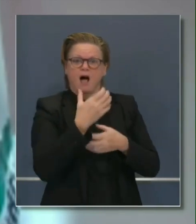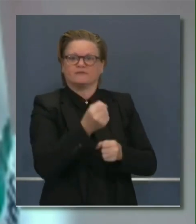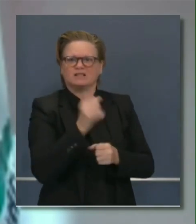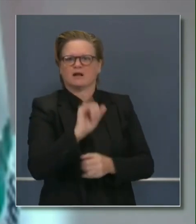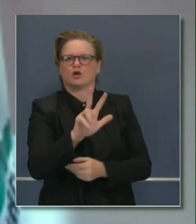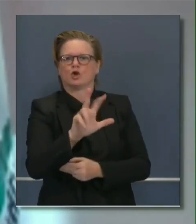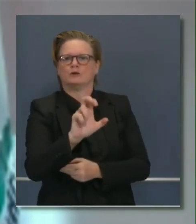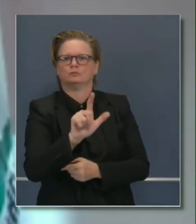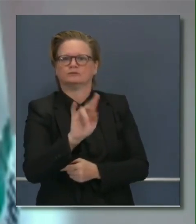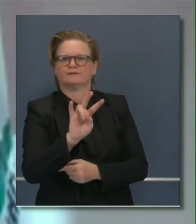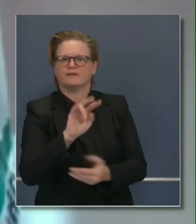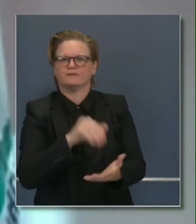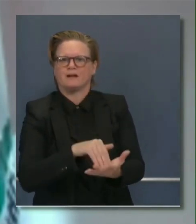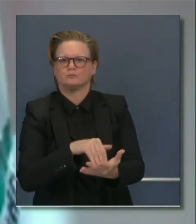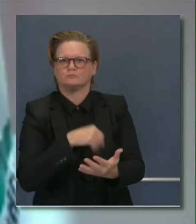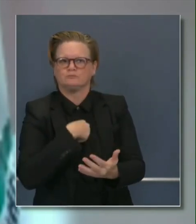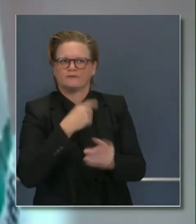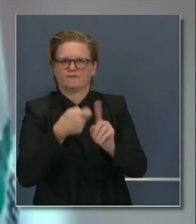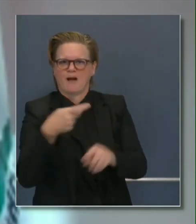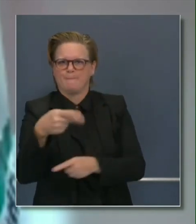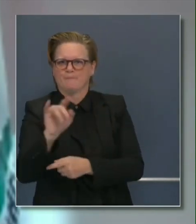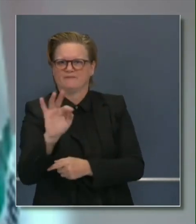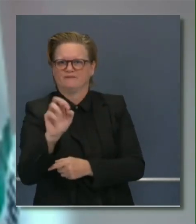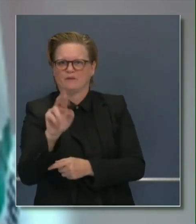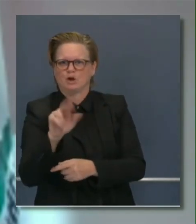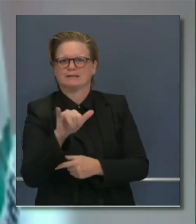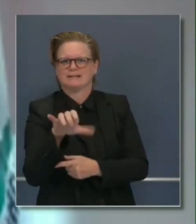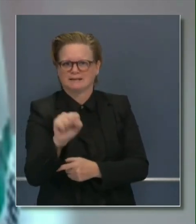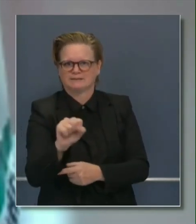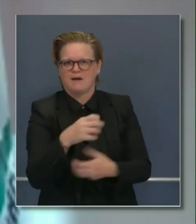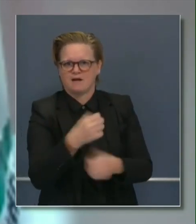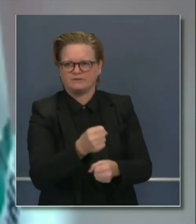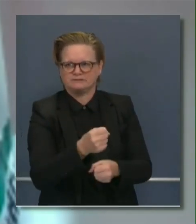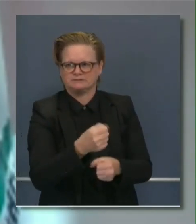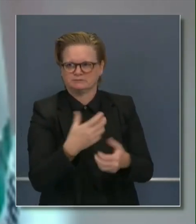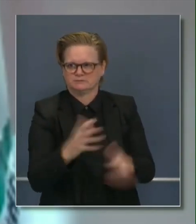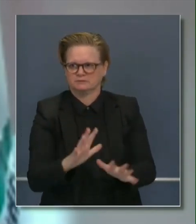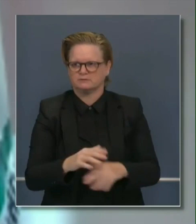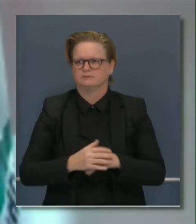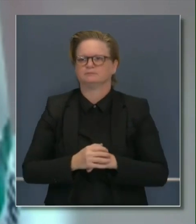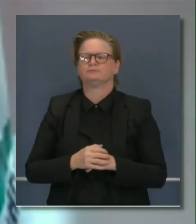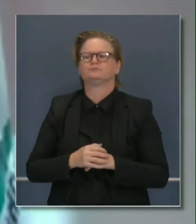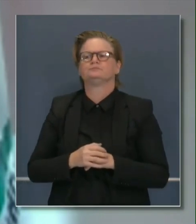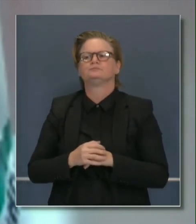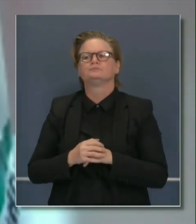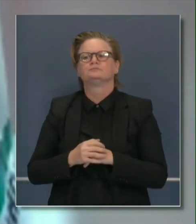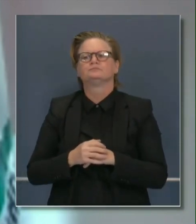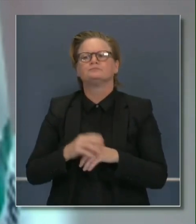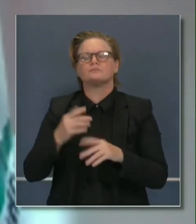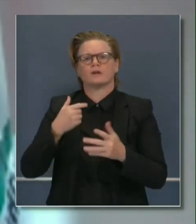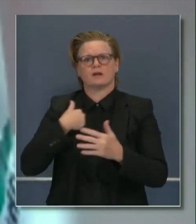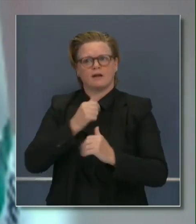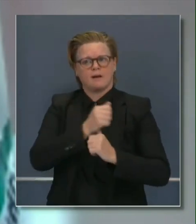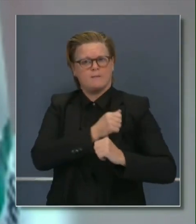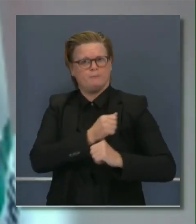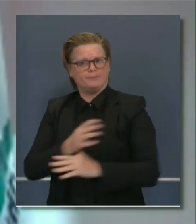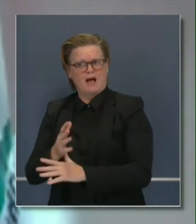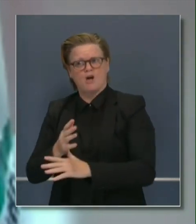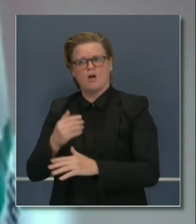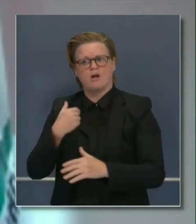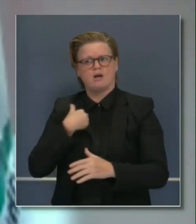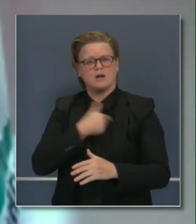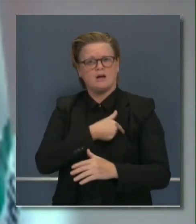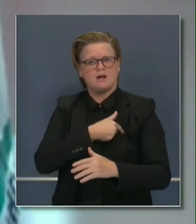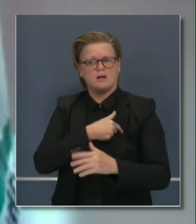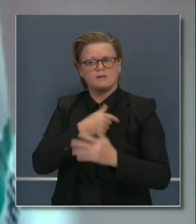build all of the strategies that we need. To your question about how prepared are we for this first